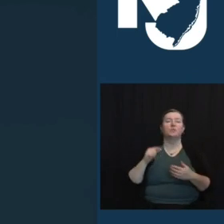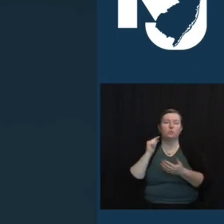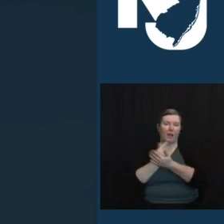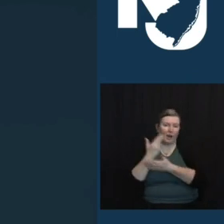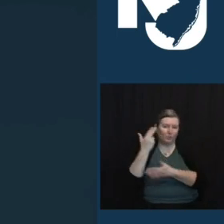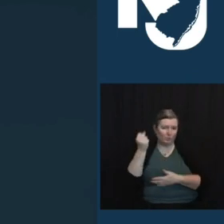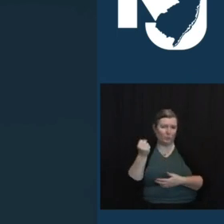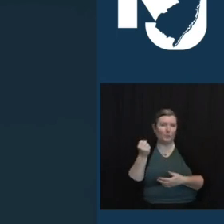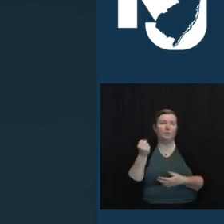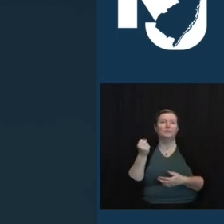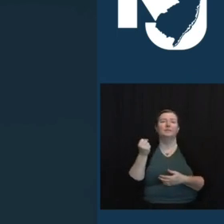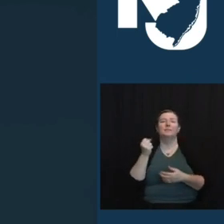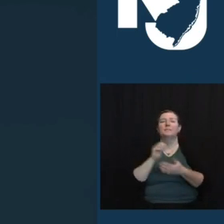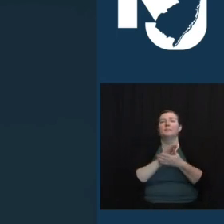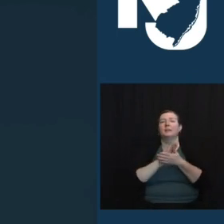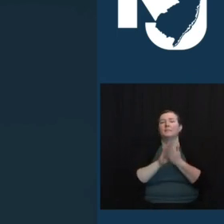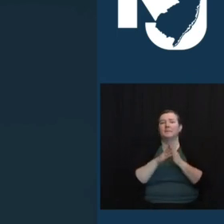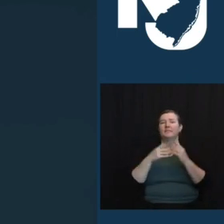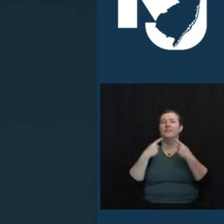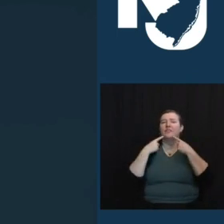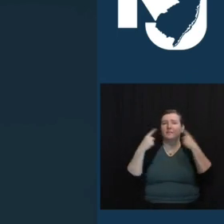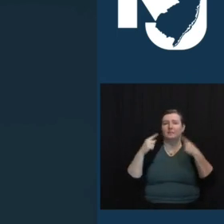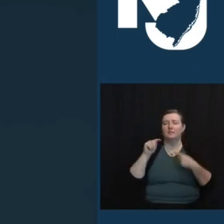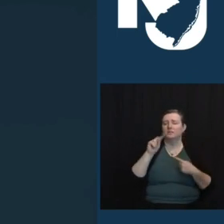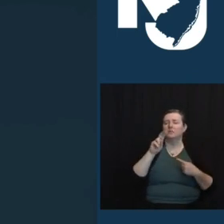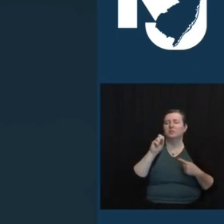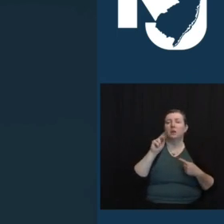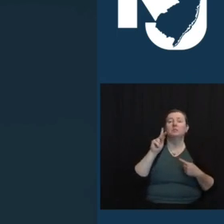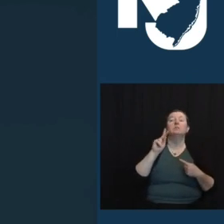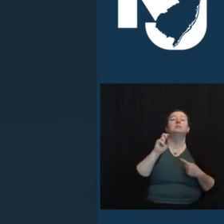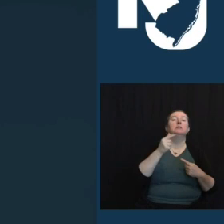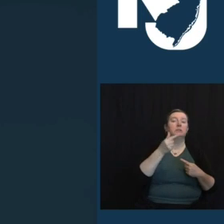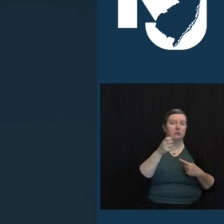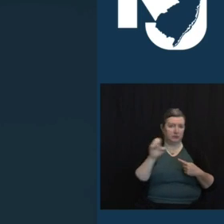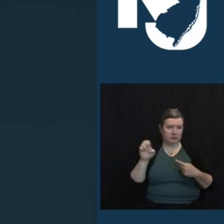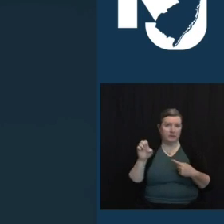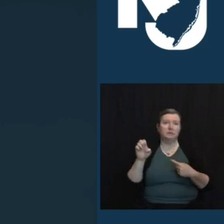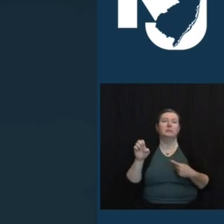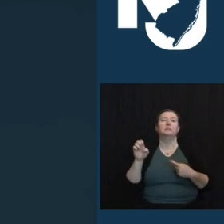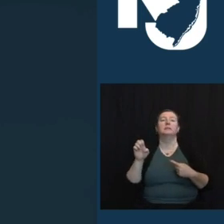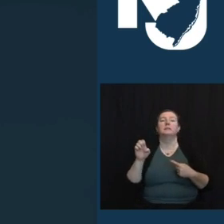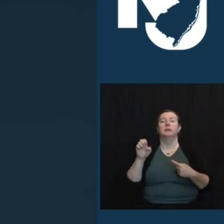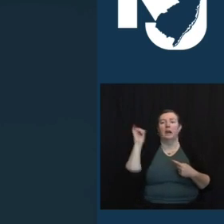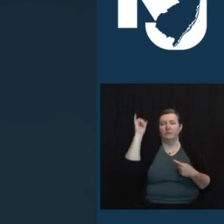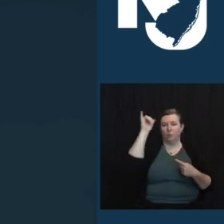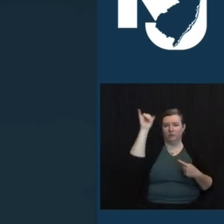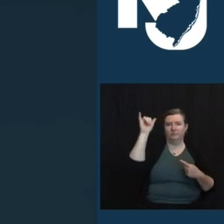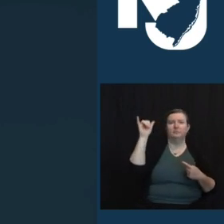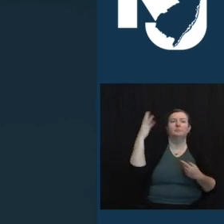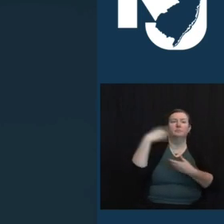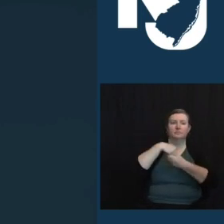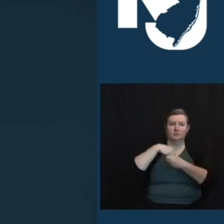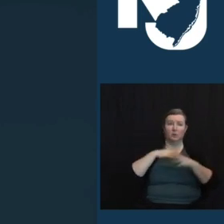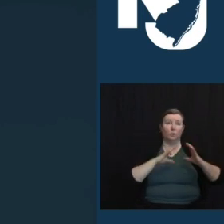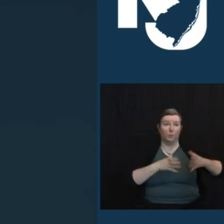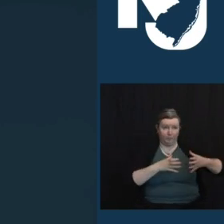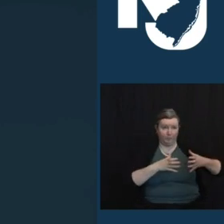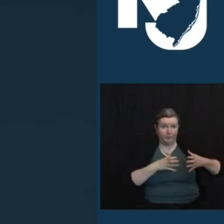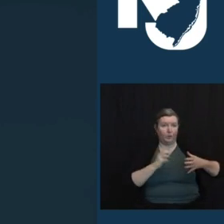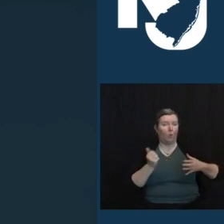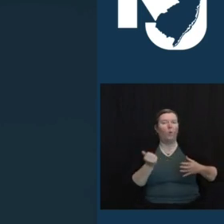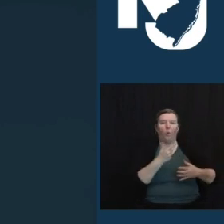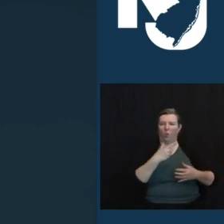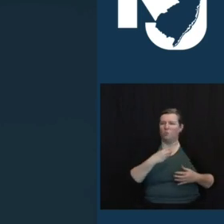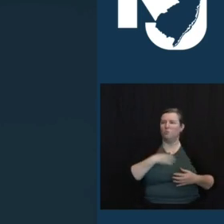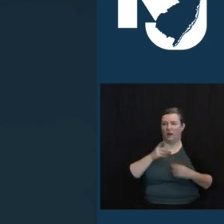of the famed Tuskegee Airmen. The all-white squadrons in Japan, where he was deployed, refused to accept him,